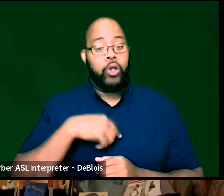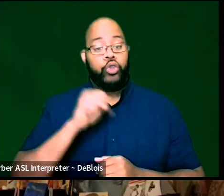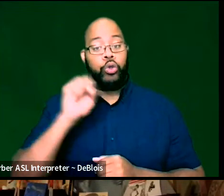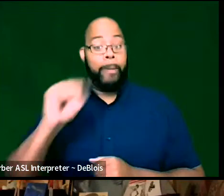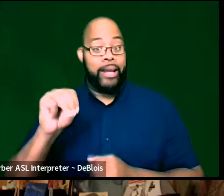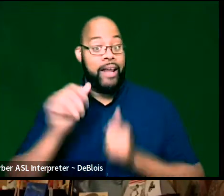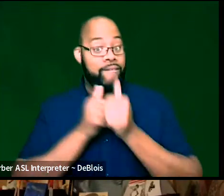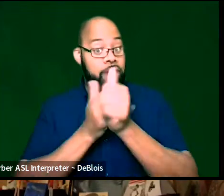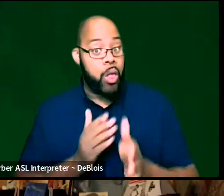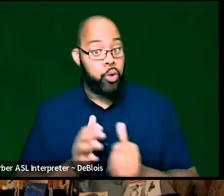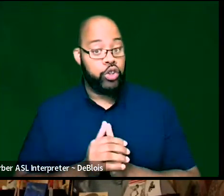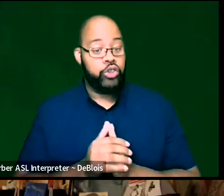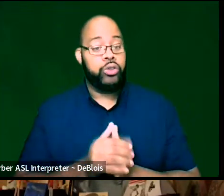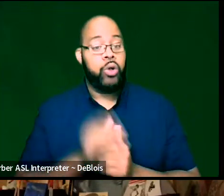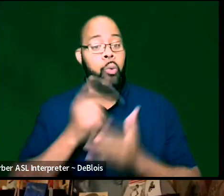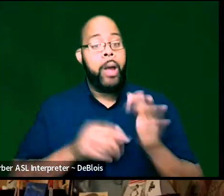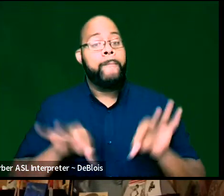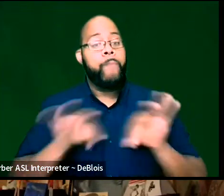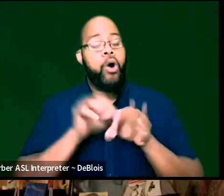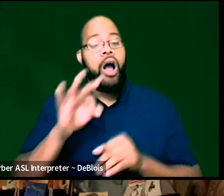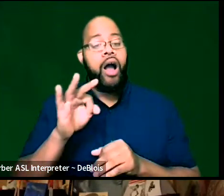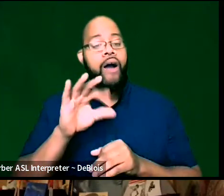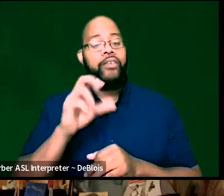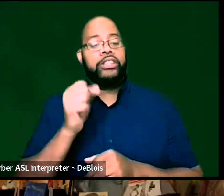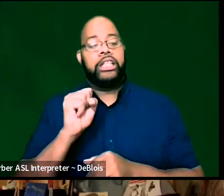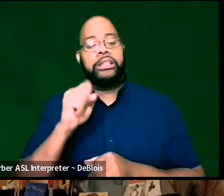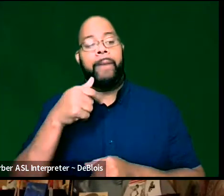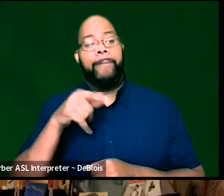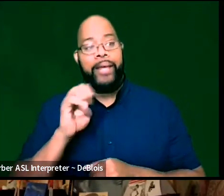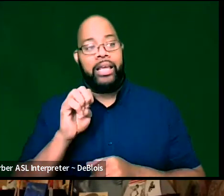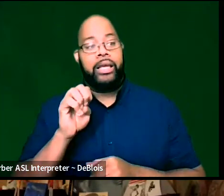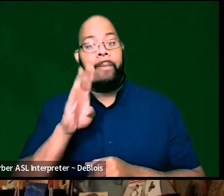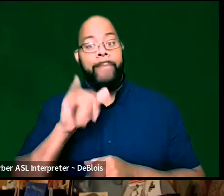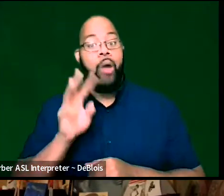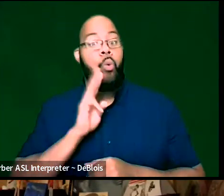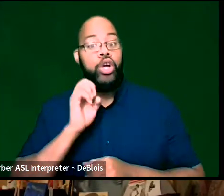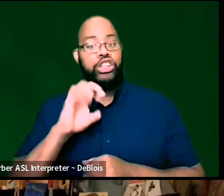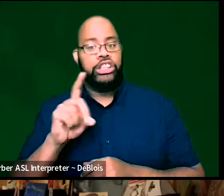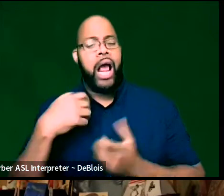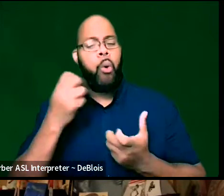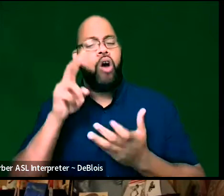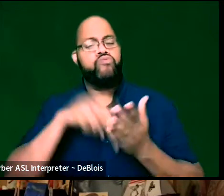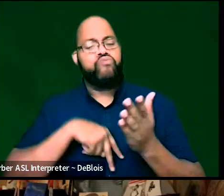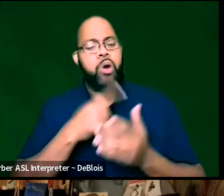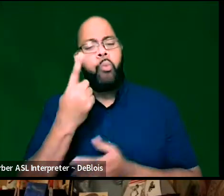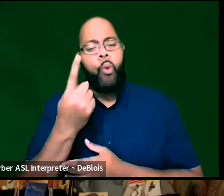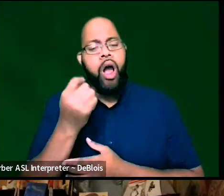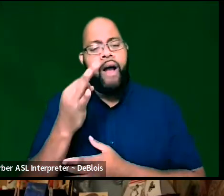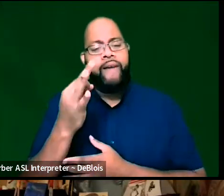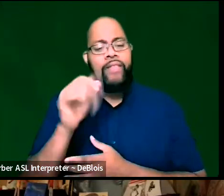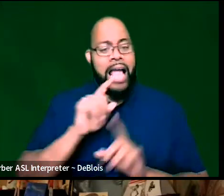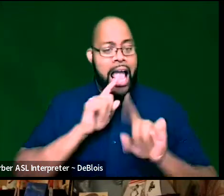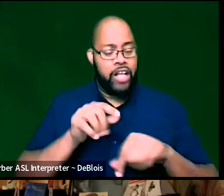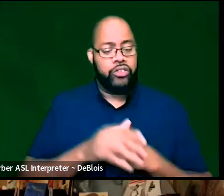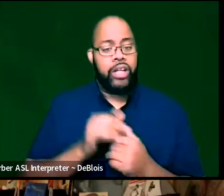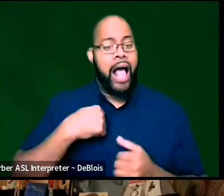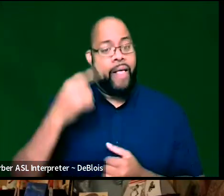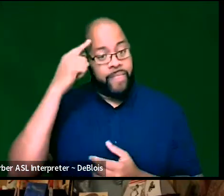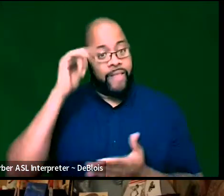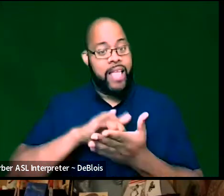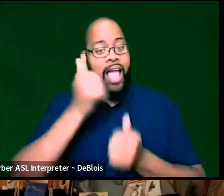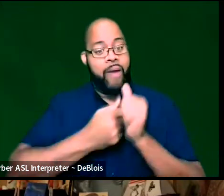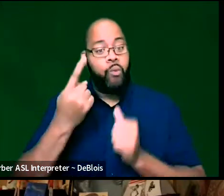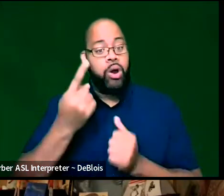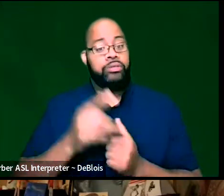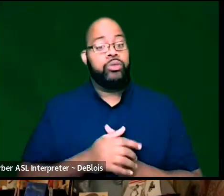media followers, what is the importance of the Chesapeake Bay watershed? And I just wanted to read one of the answers. I thank